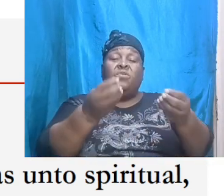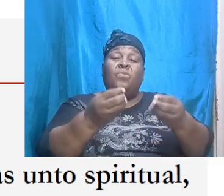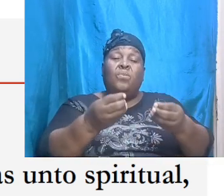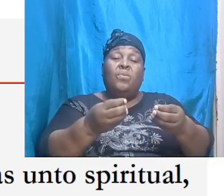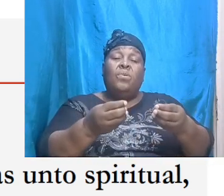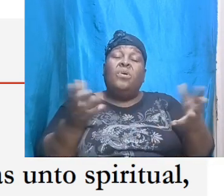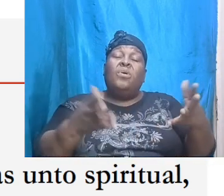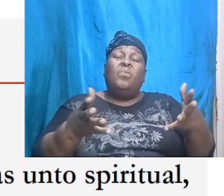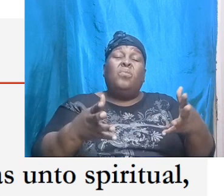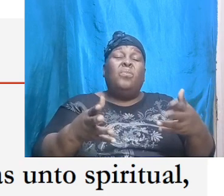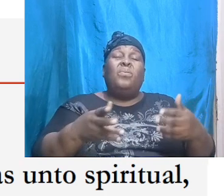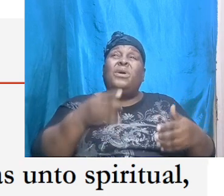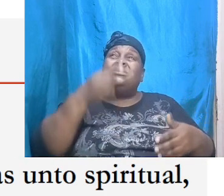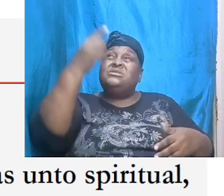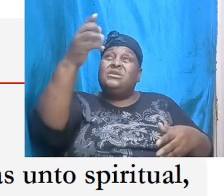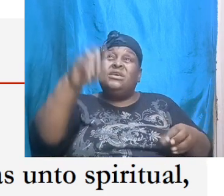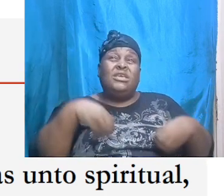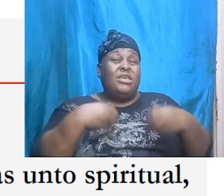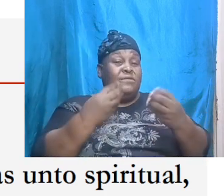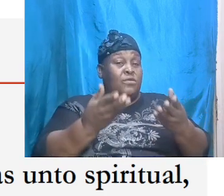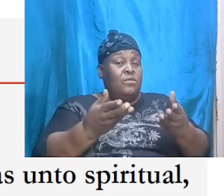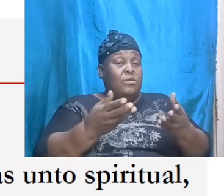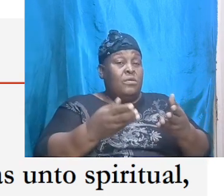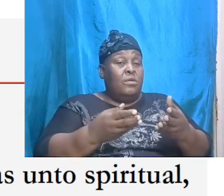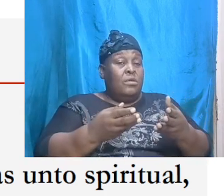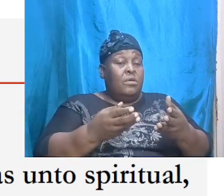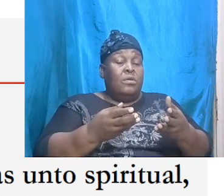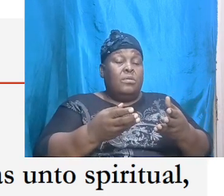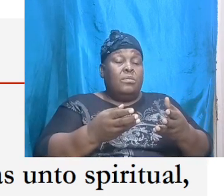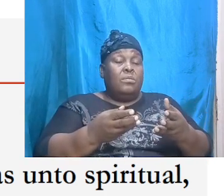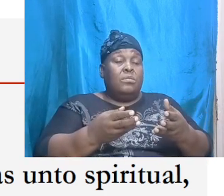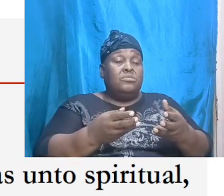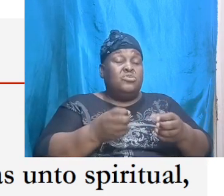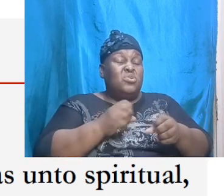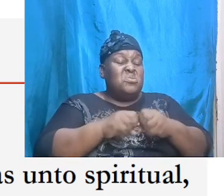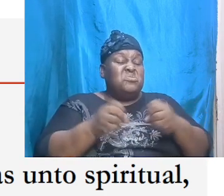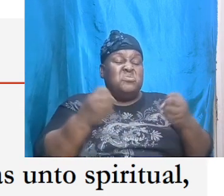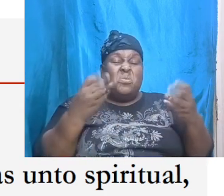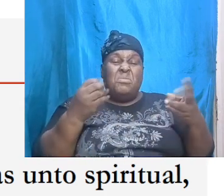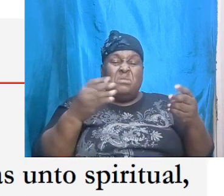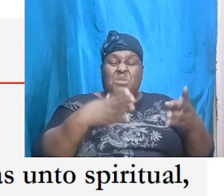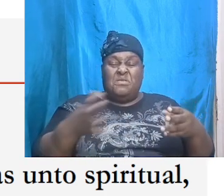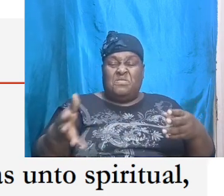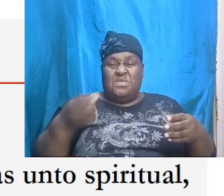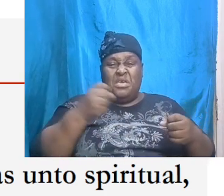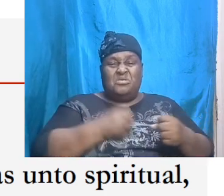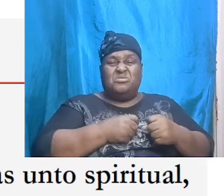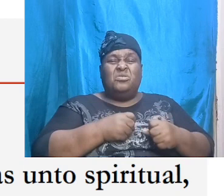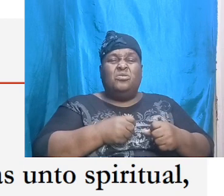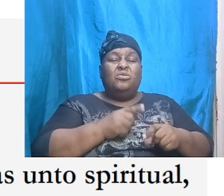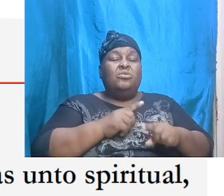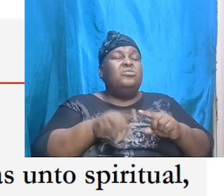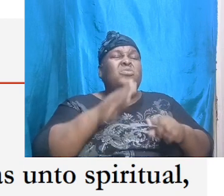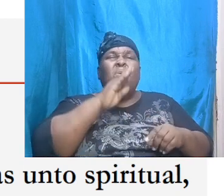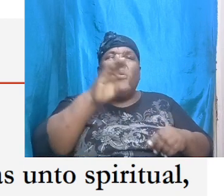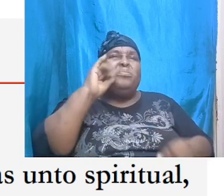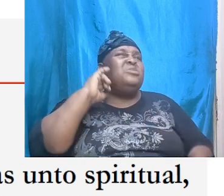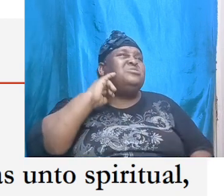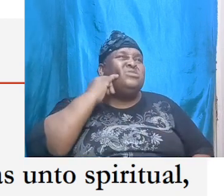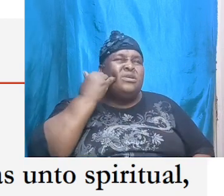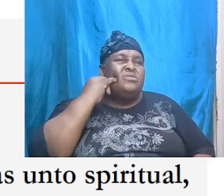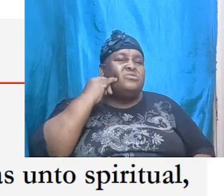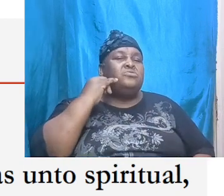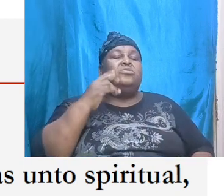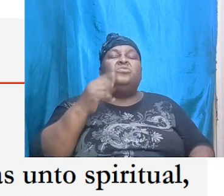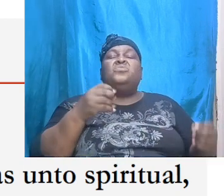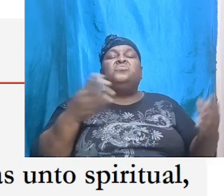hurt because they're saying, boy, look how much things we do, but they never did with the right heart anyway. So guess what? Don't even be jealous over what people do. Just do what you have to